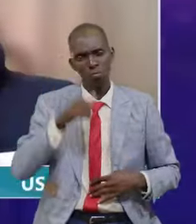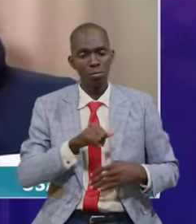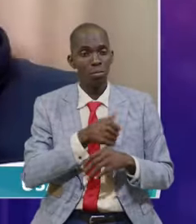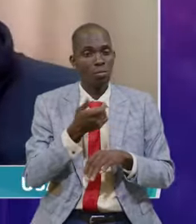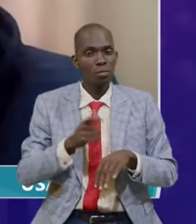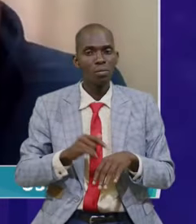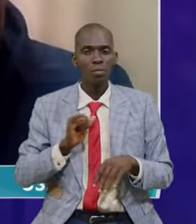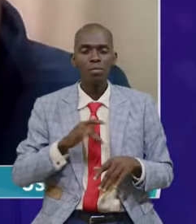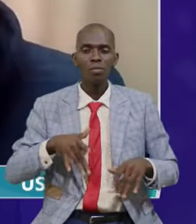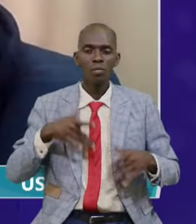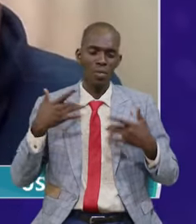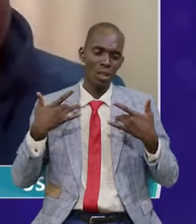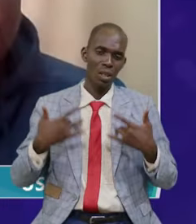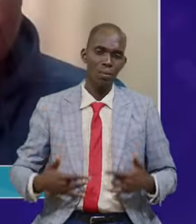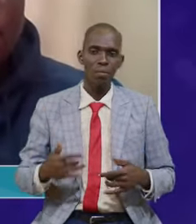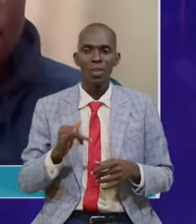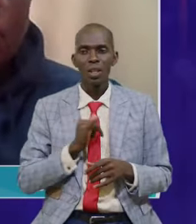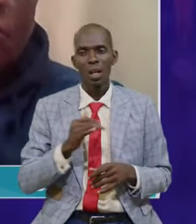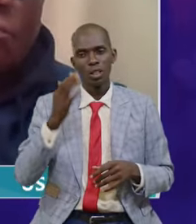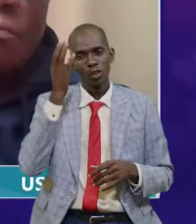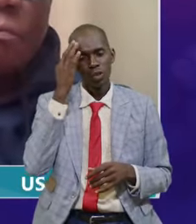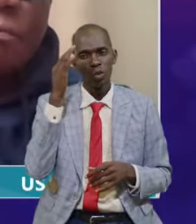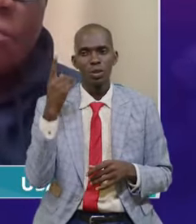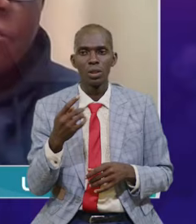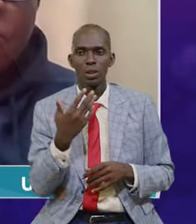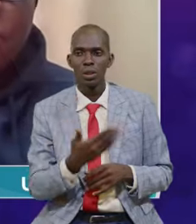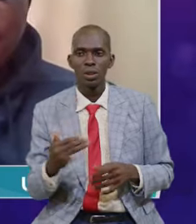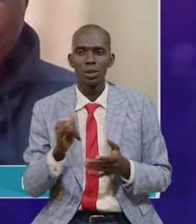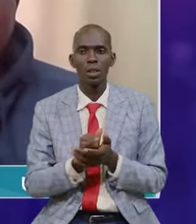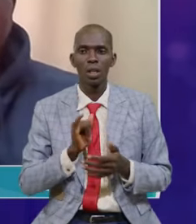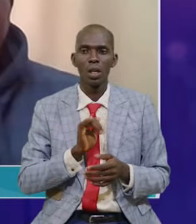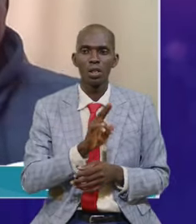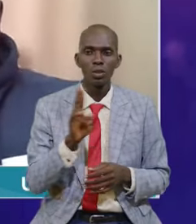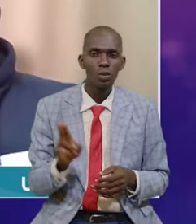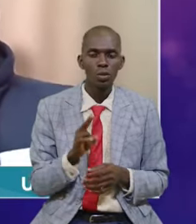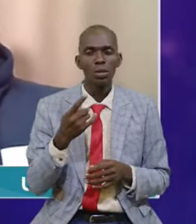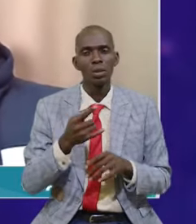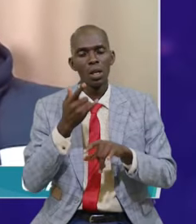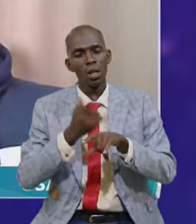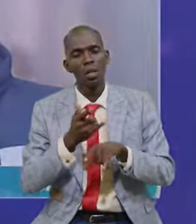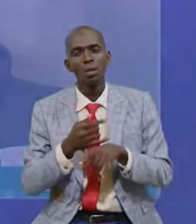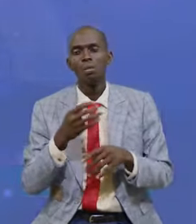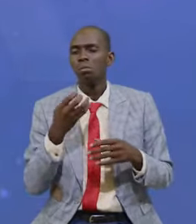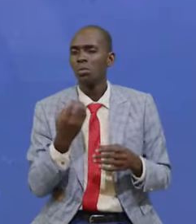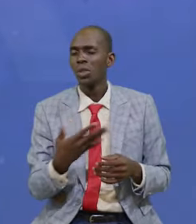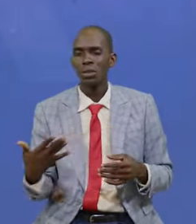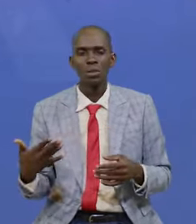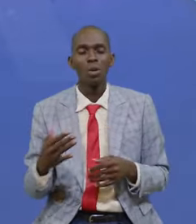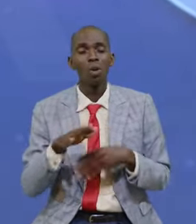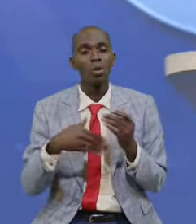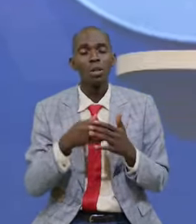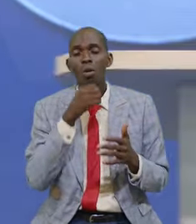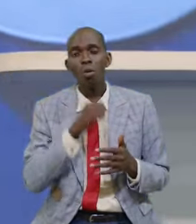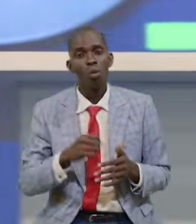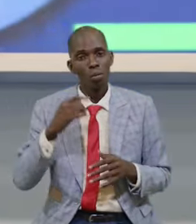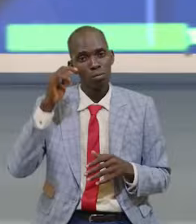stressed, I know the liquid I go for, the alcohol, the memory is dead. When